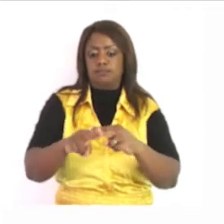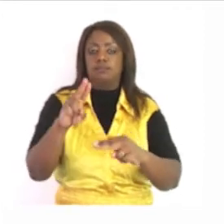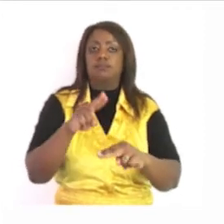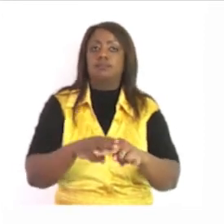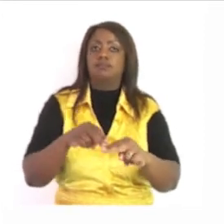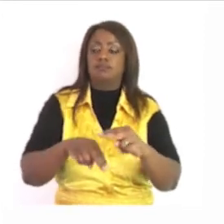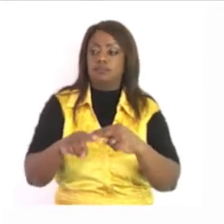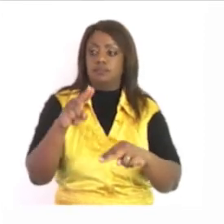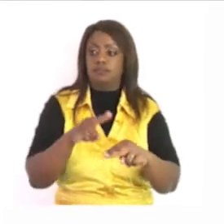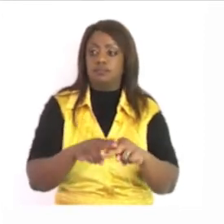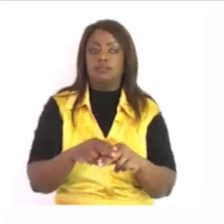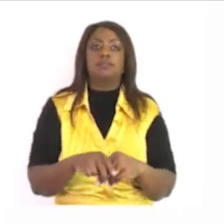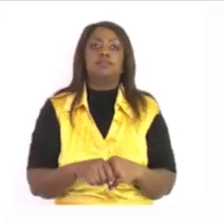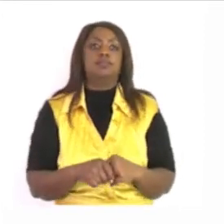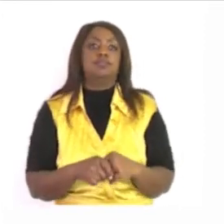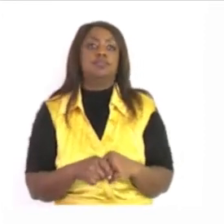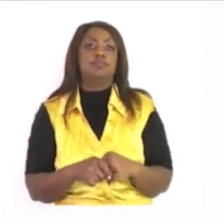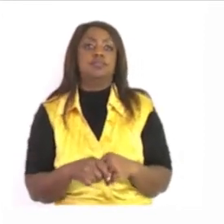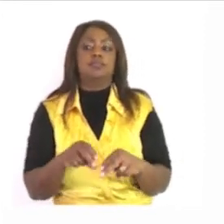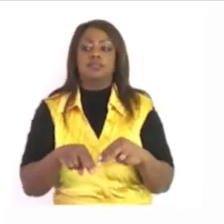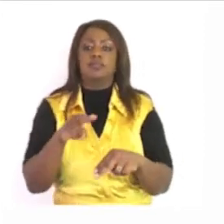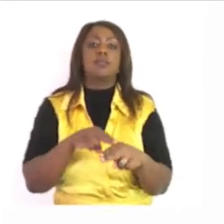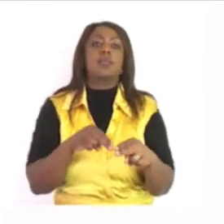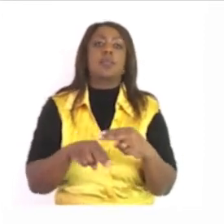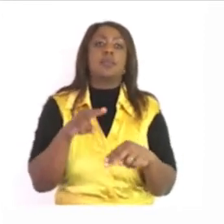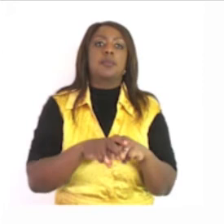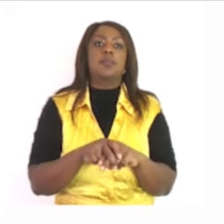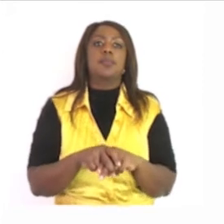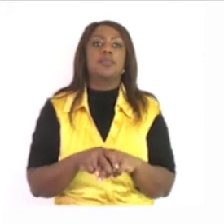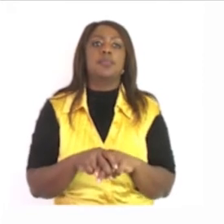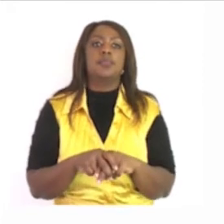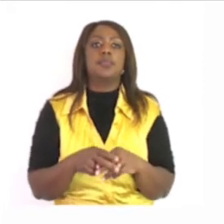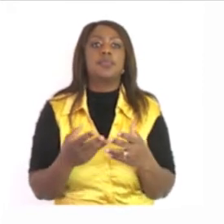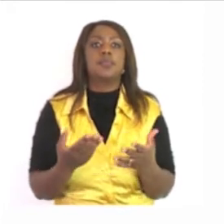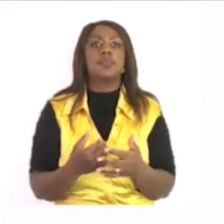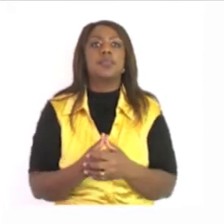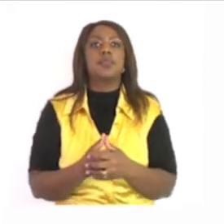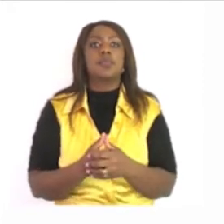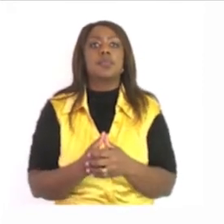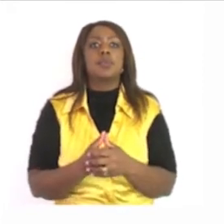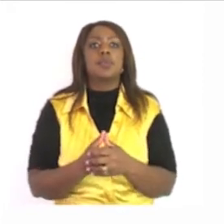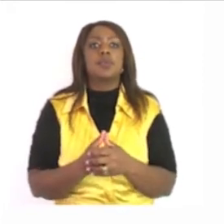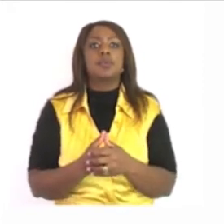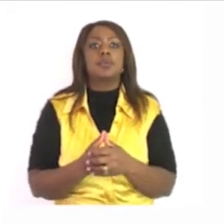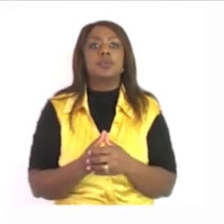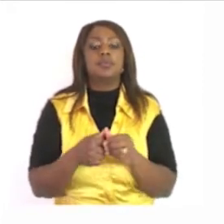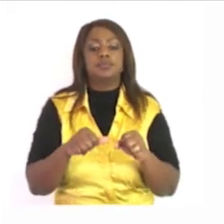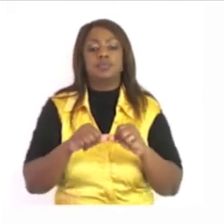example, meter, centimeter, kg, etc. To move to